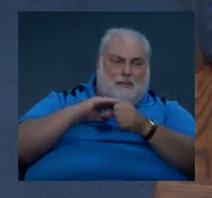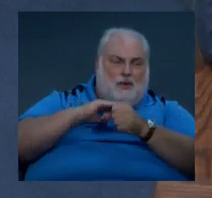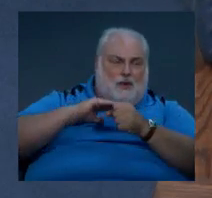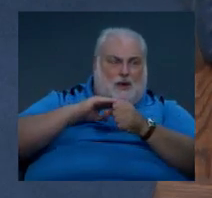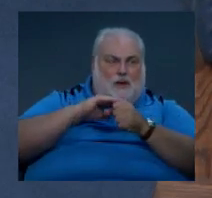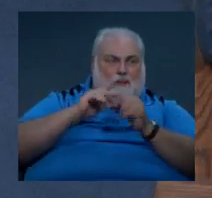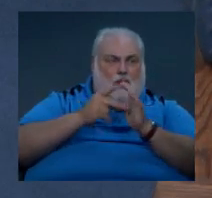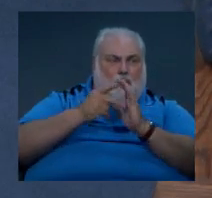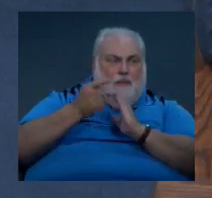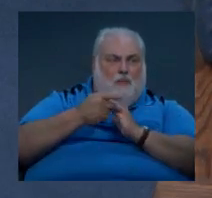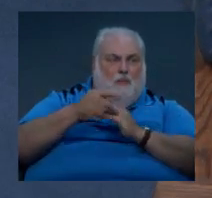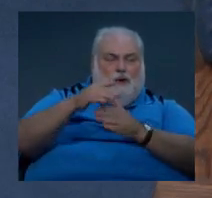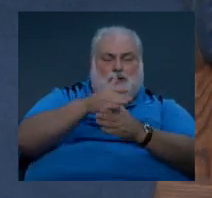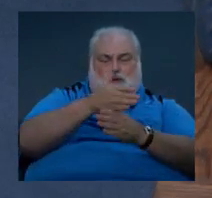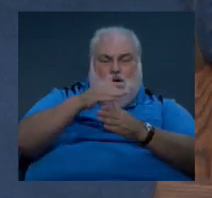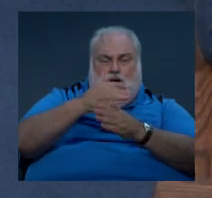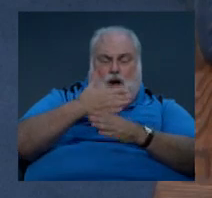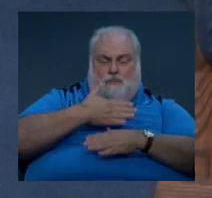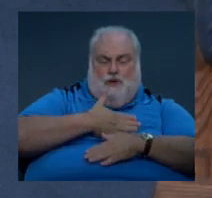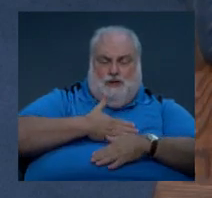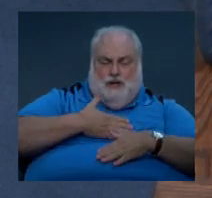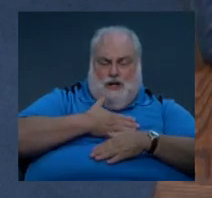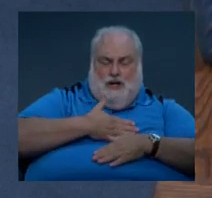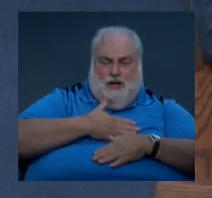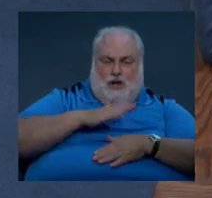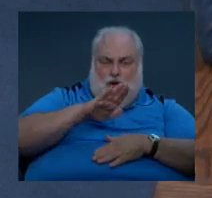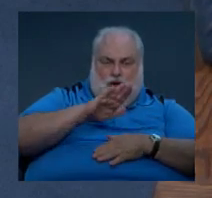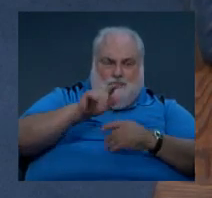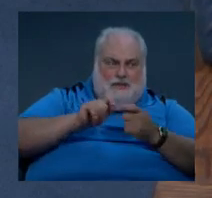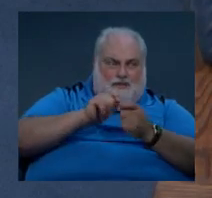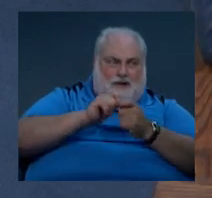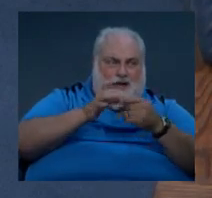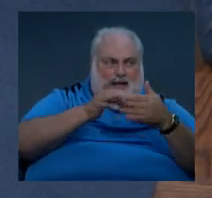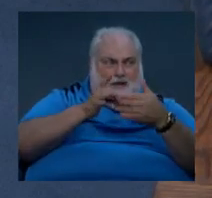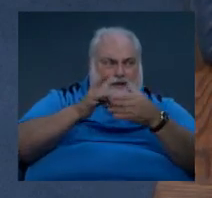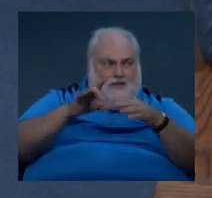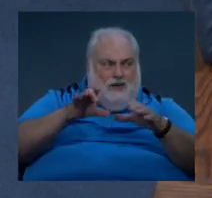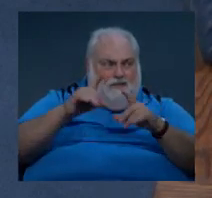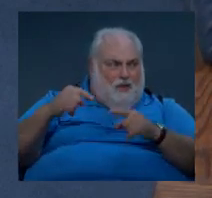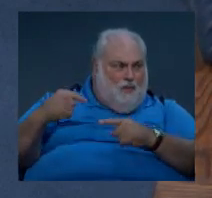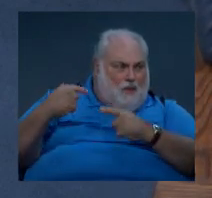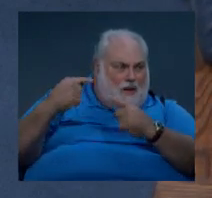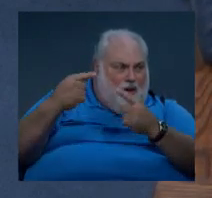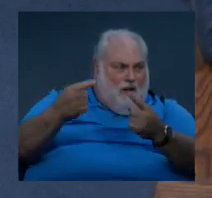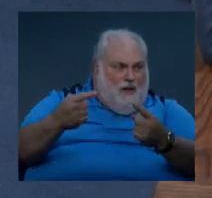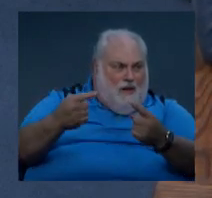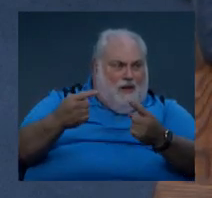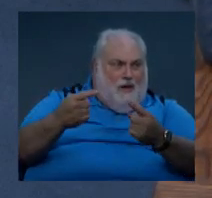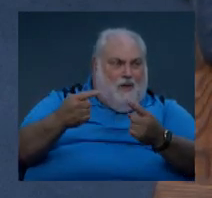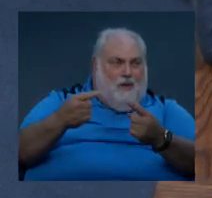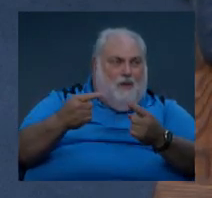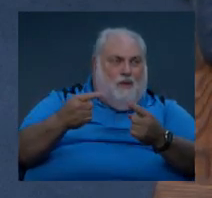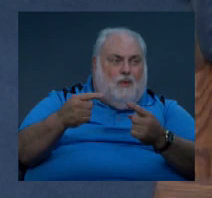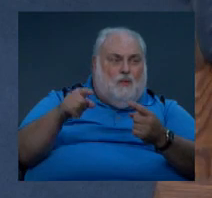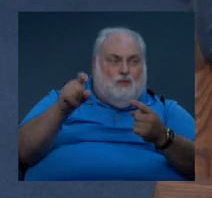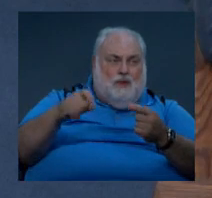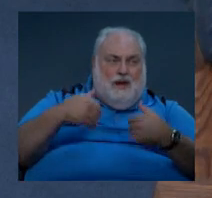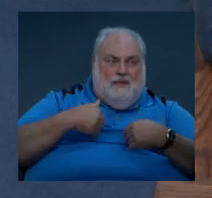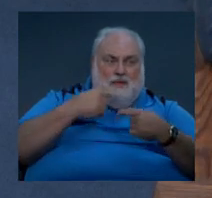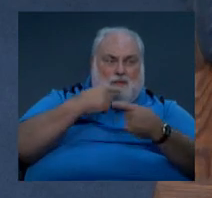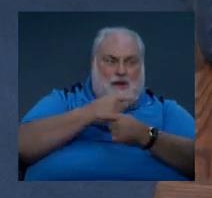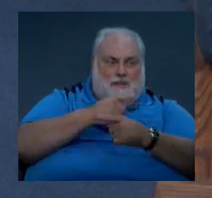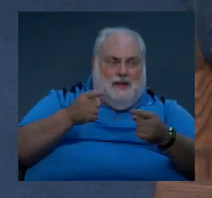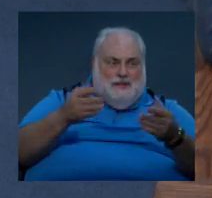of Little Rock, want to share our appreciation for your servant leadership that you've done for quite some time. We should have the proclamation here pretty